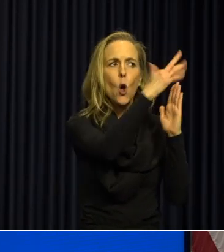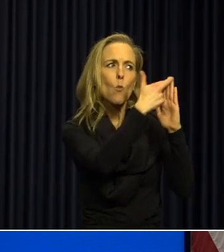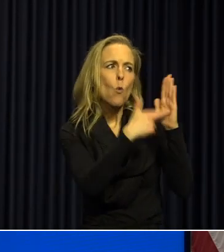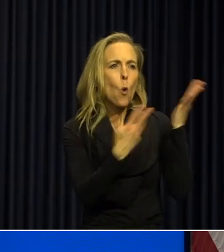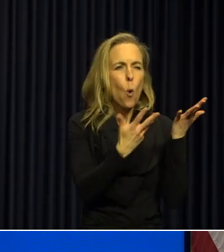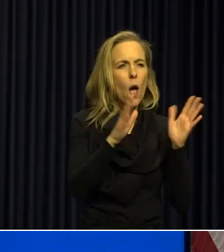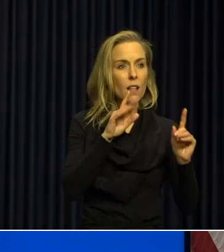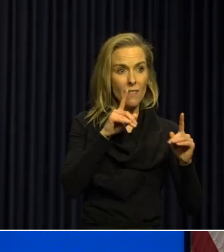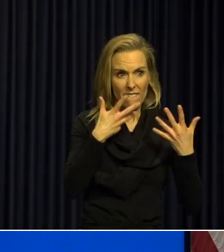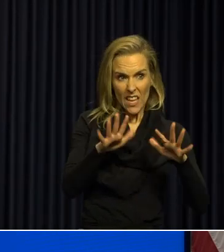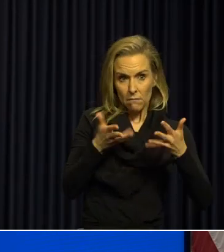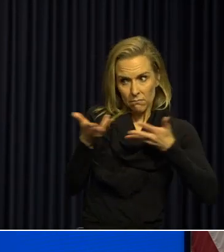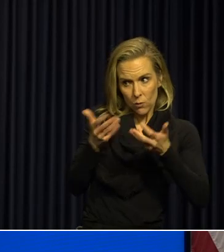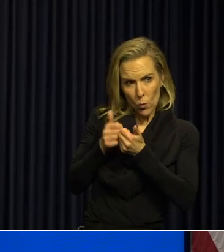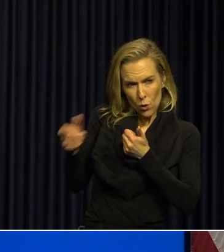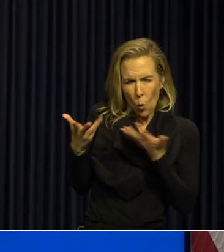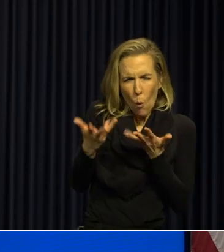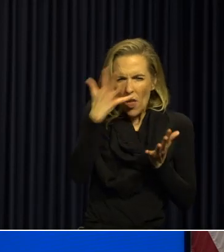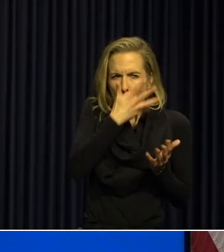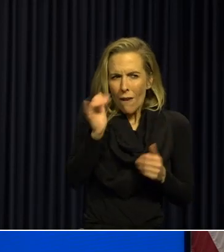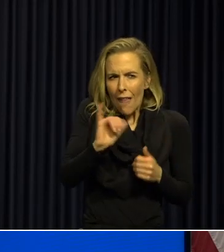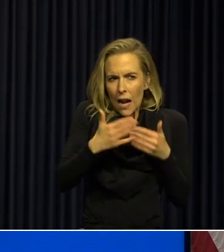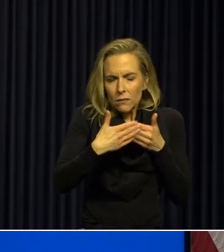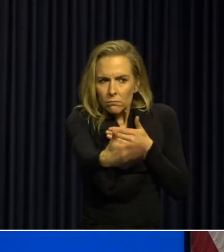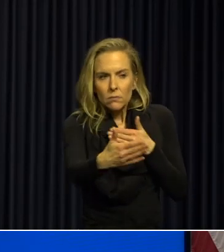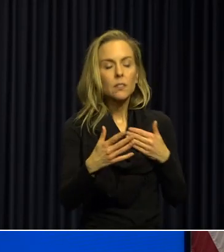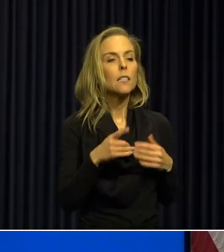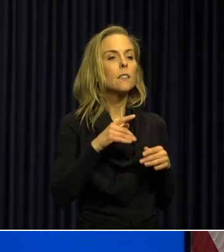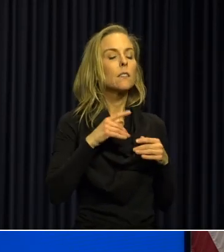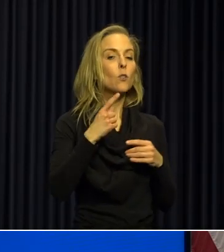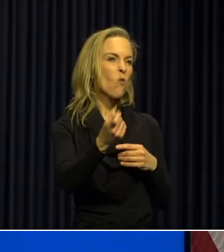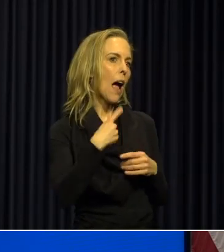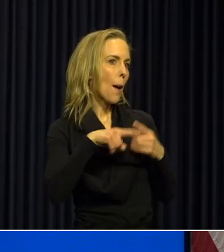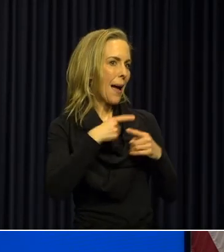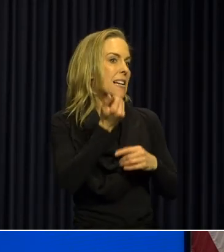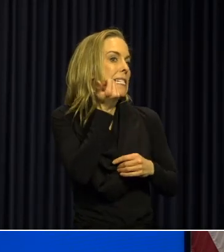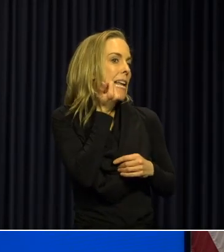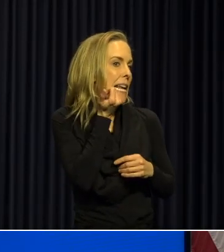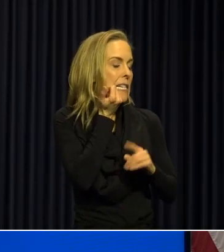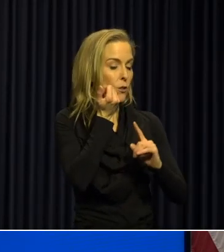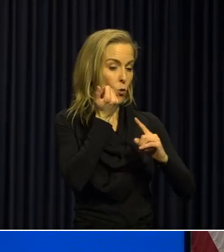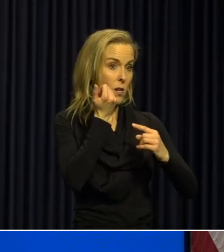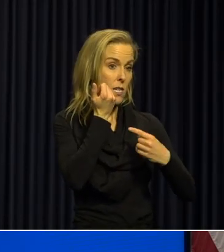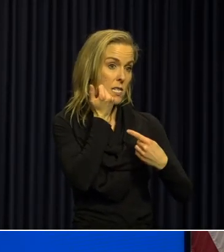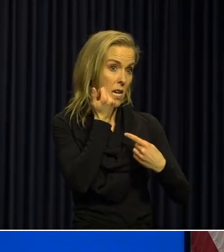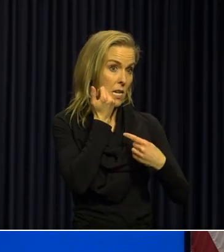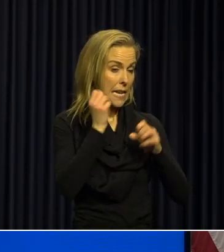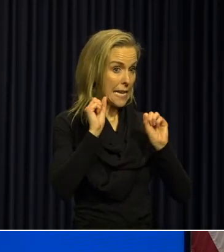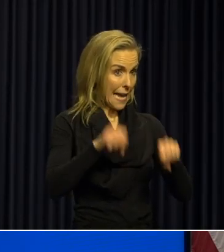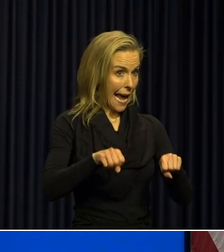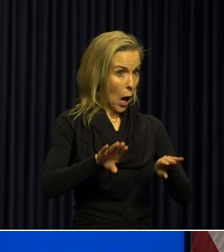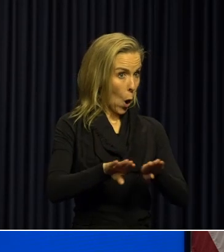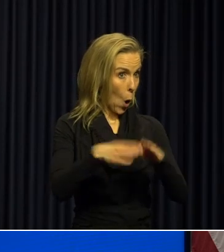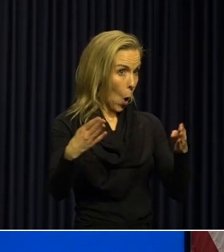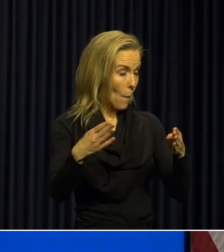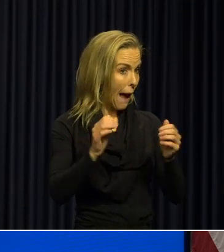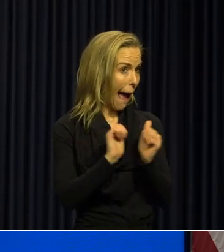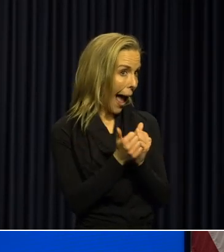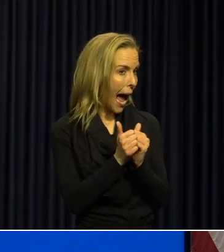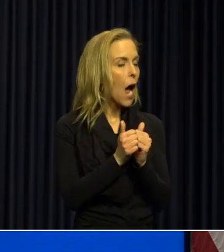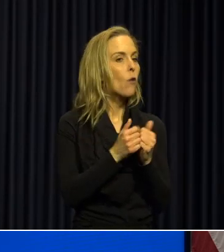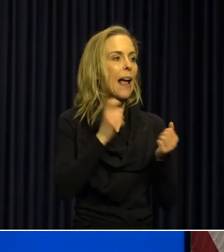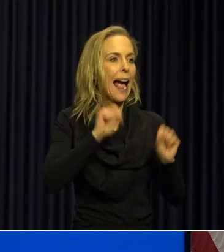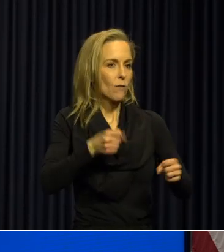What would that look like? So it's about dentists, and before a dentist's office can reopen, we need